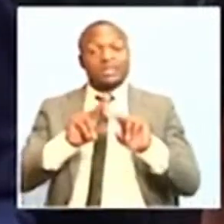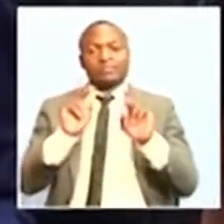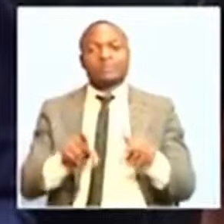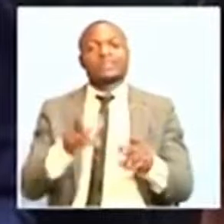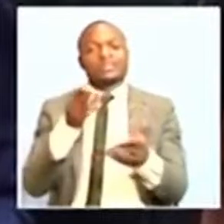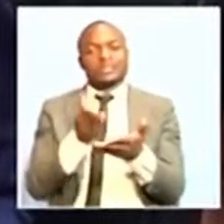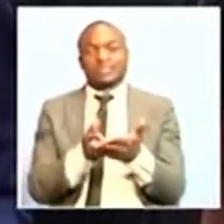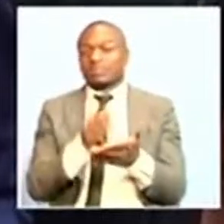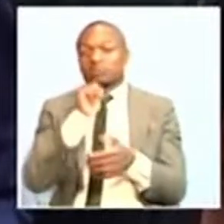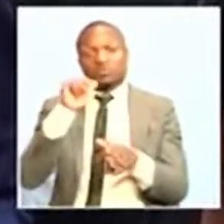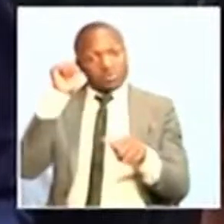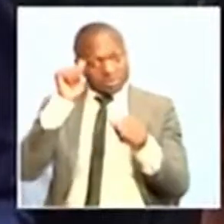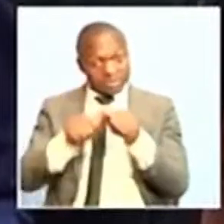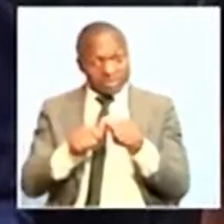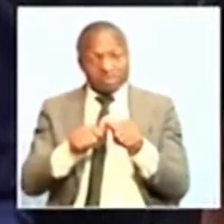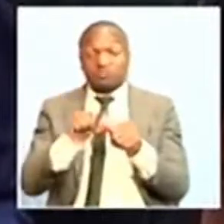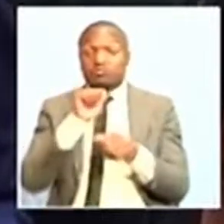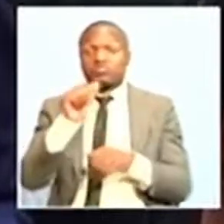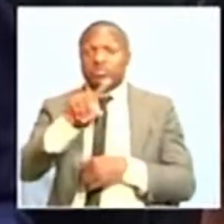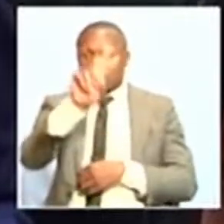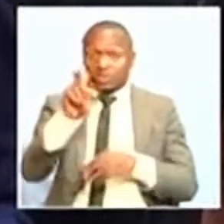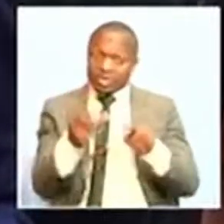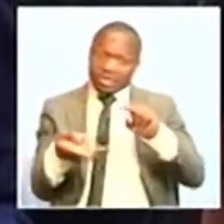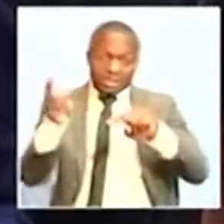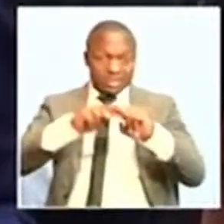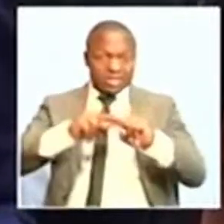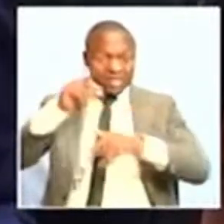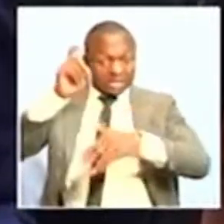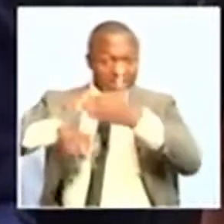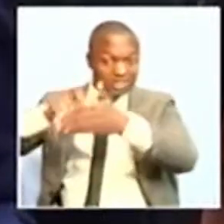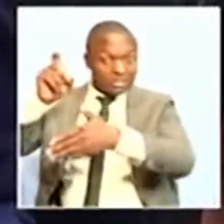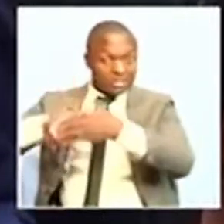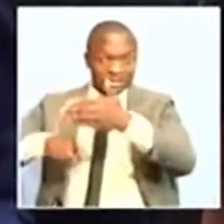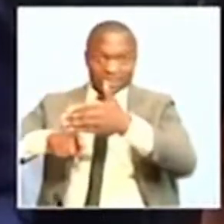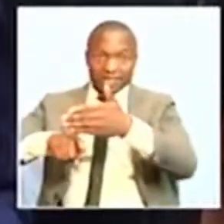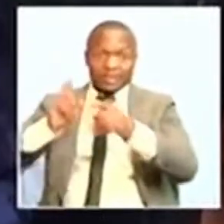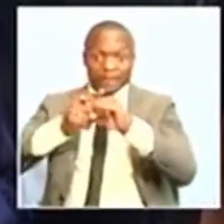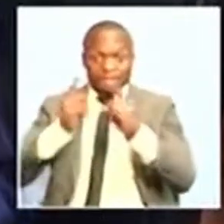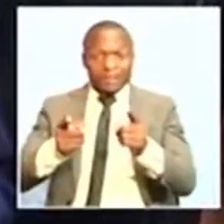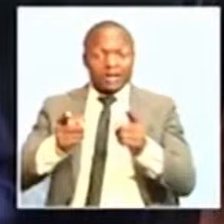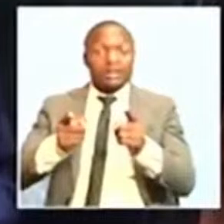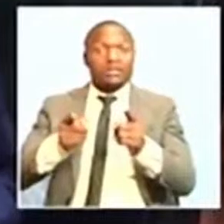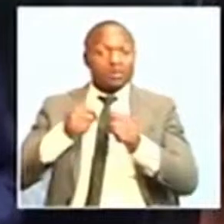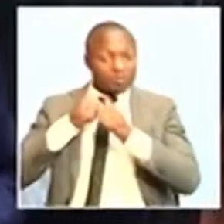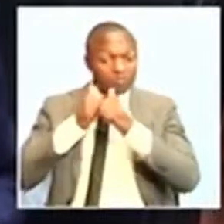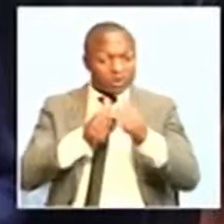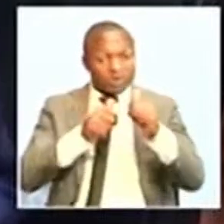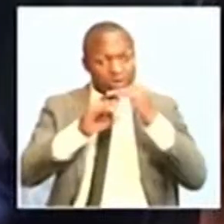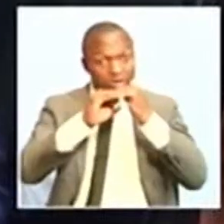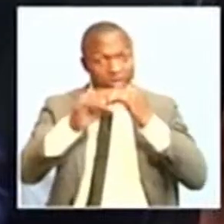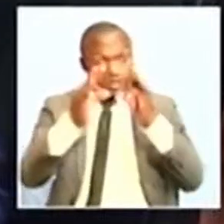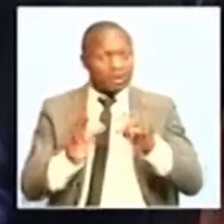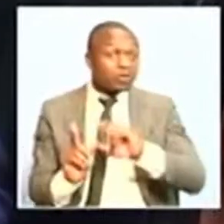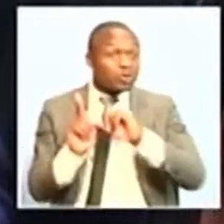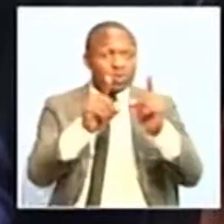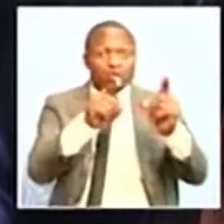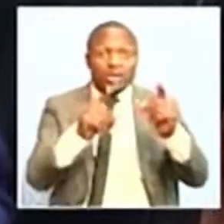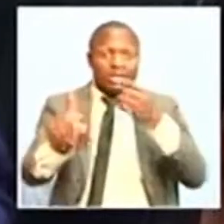also, and I totally agree with them, it's not a question of increasing, Chair, the tax band. It's a compliance level. Today, if you go in town,